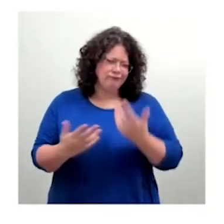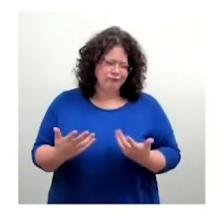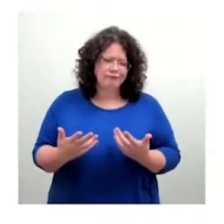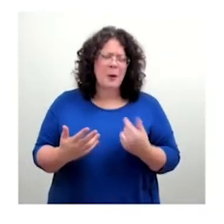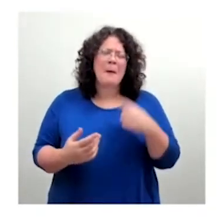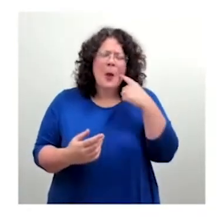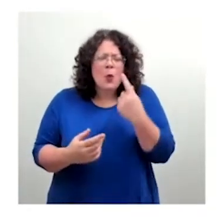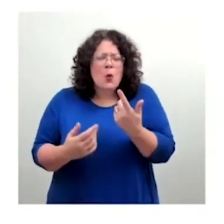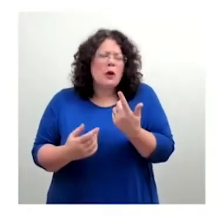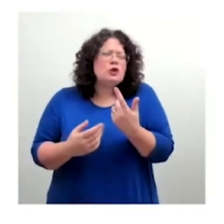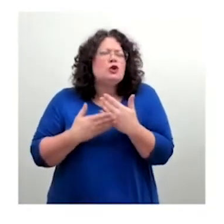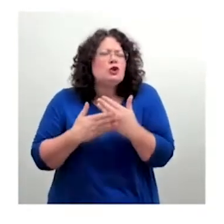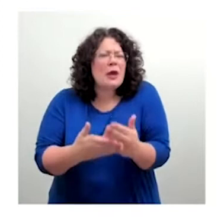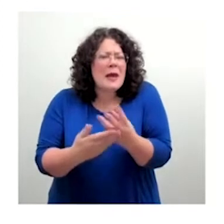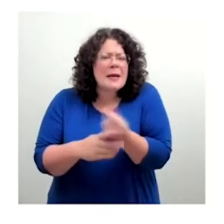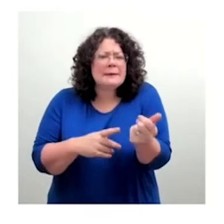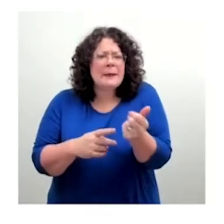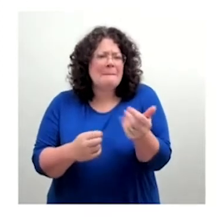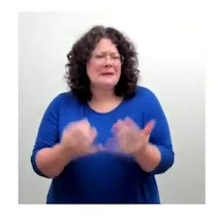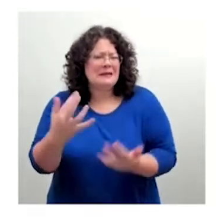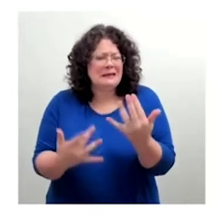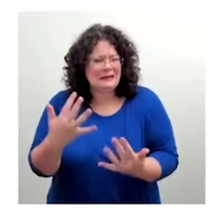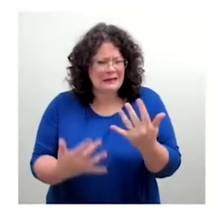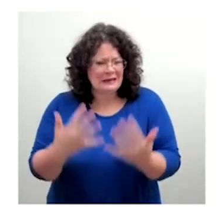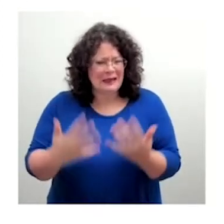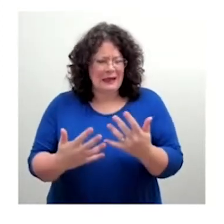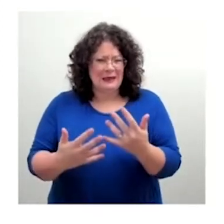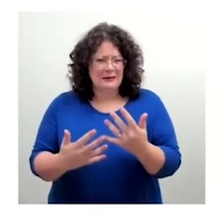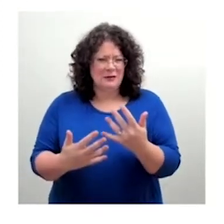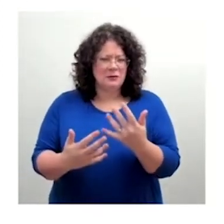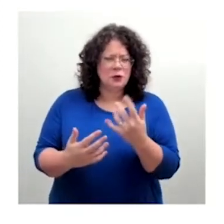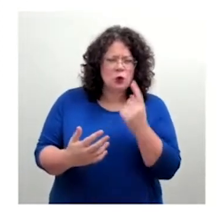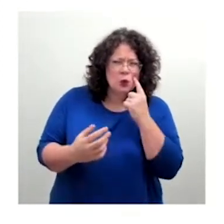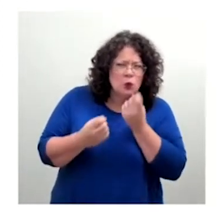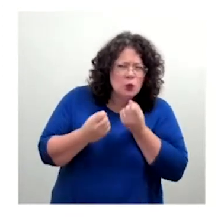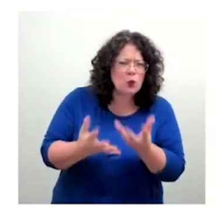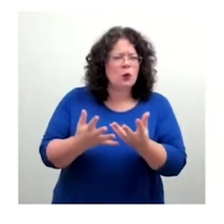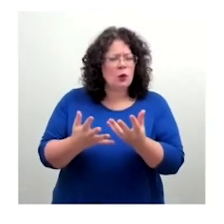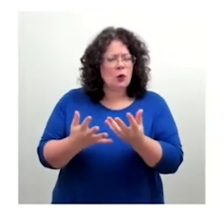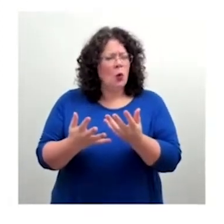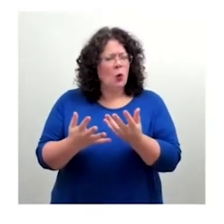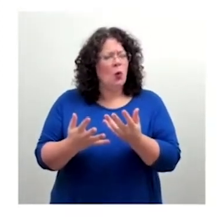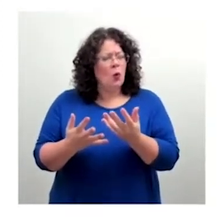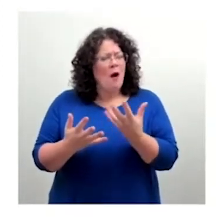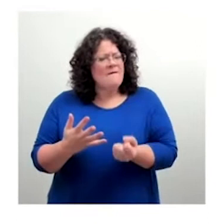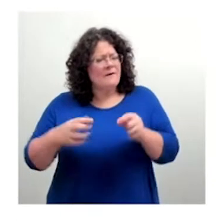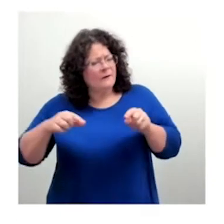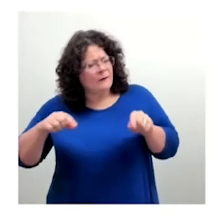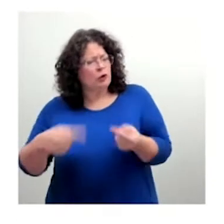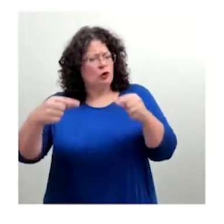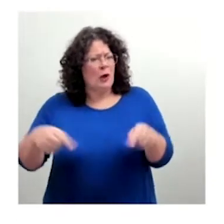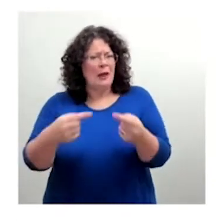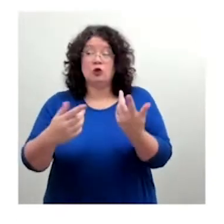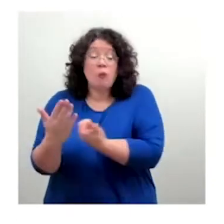of the challenges and the opportunities that we have in this space.